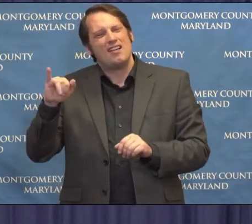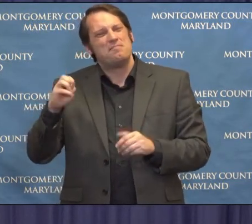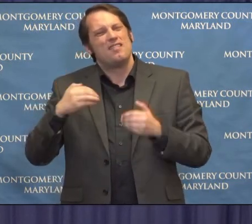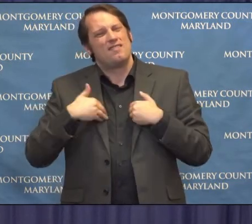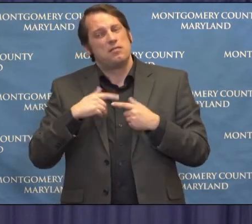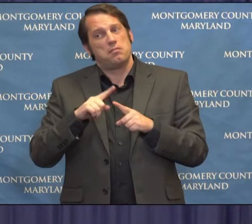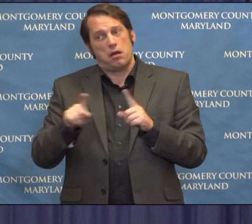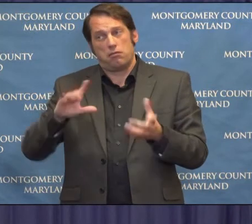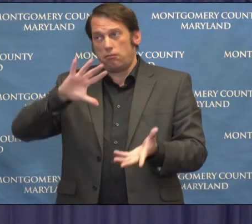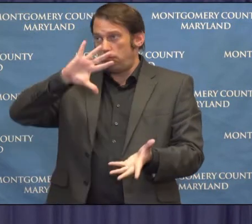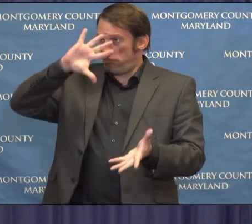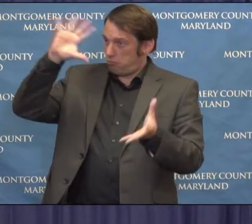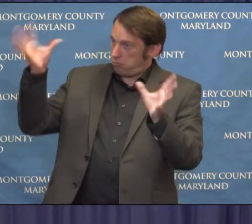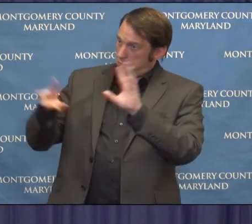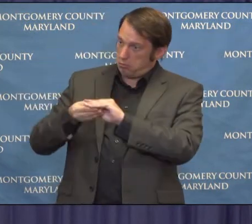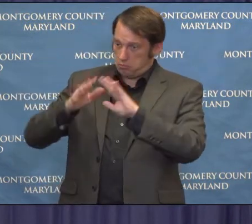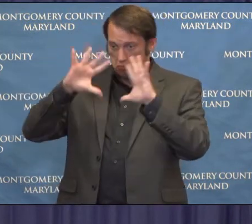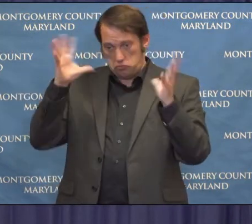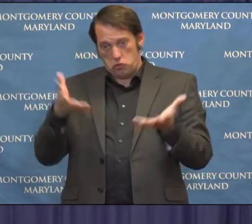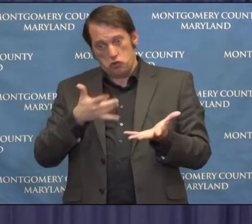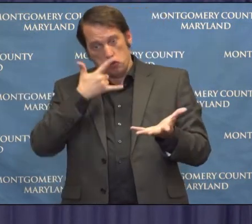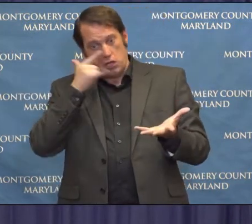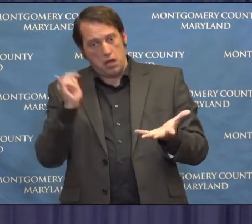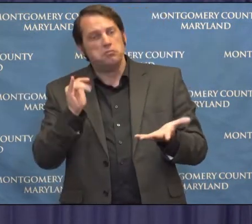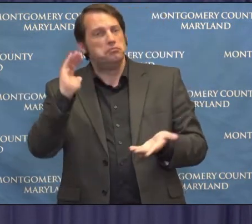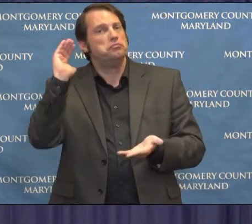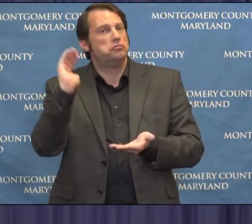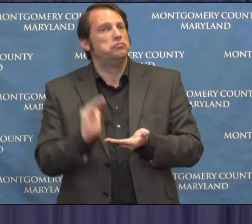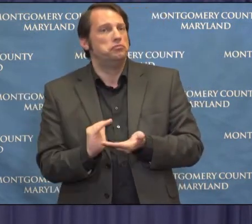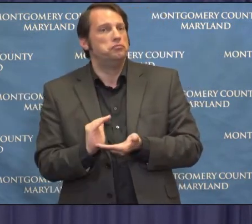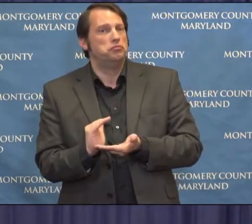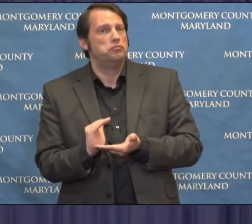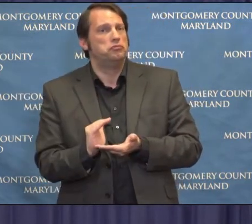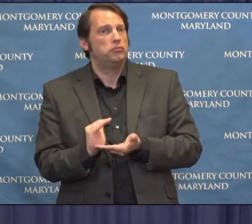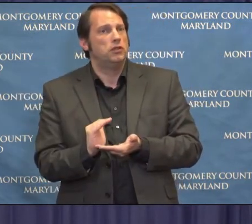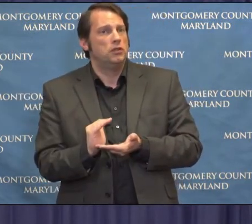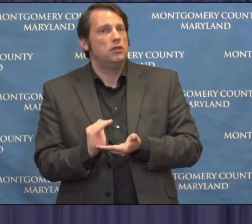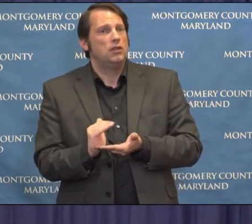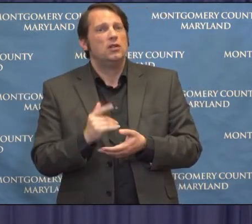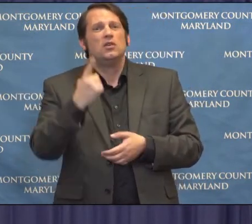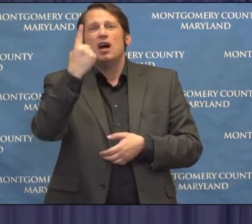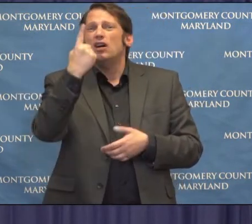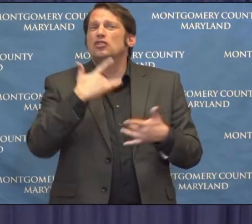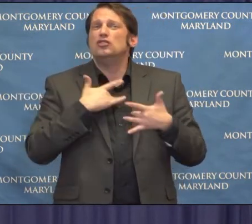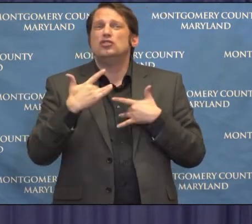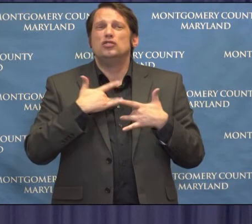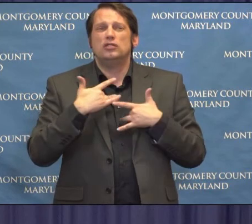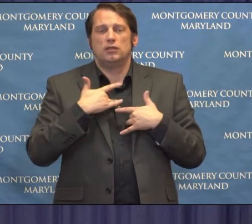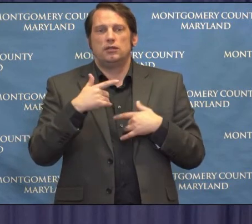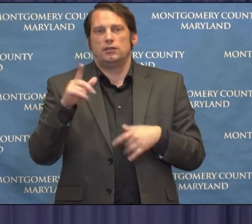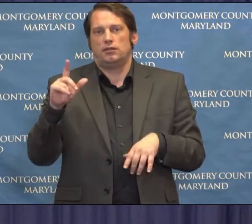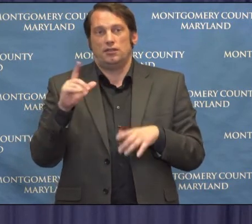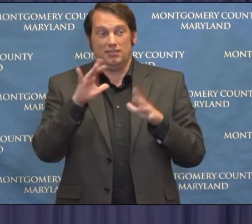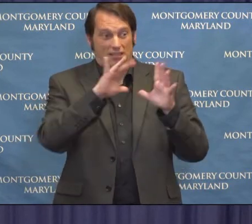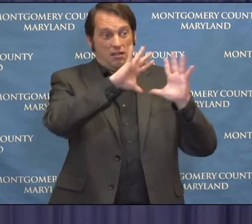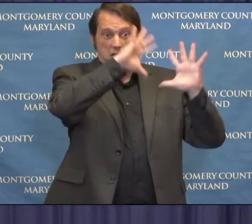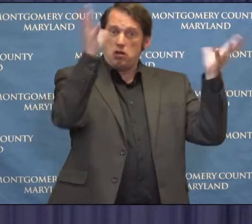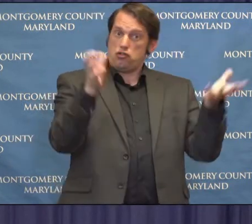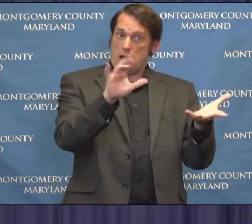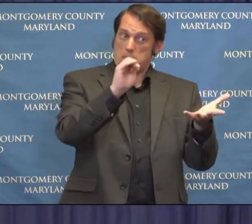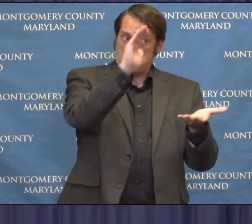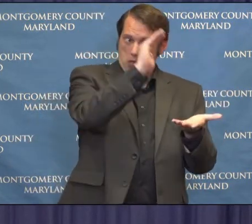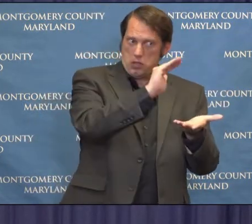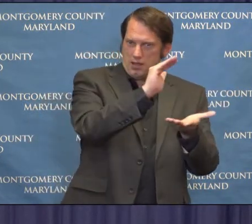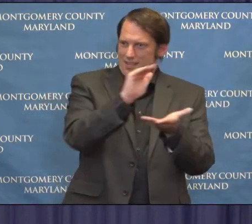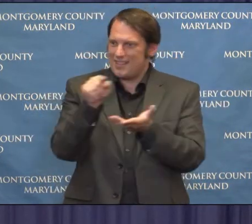But one thing that does concern me is that domestic violence is up. And that's been quite disturbing for us to see.